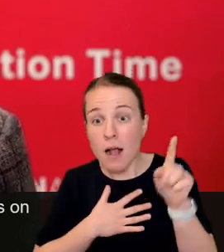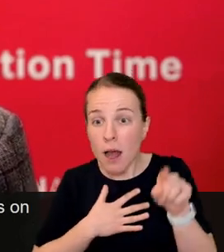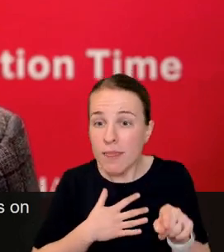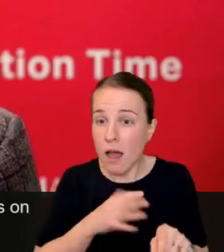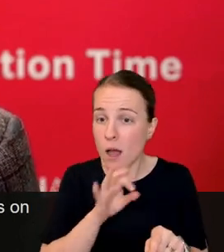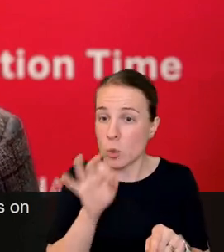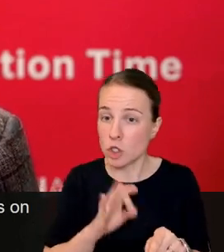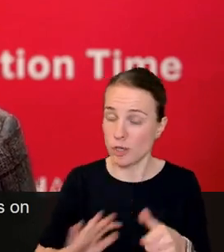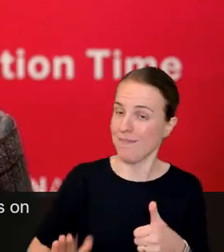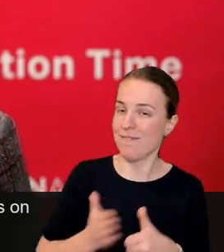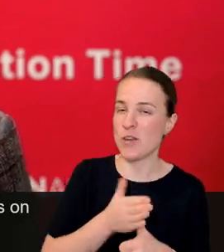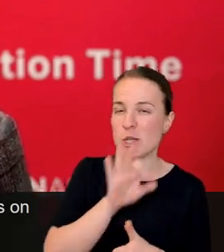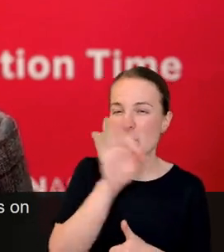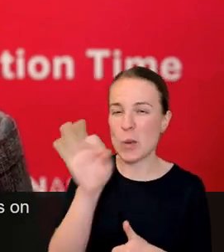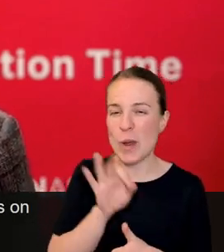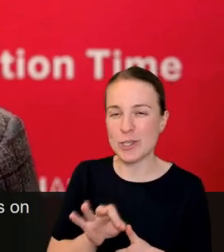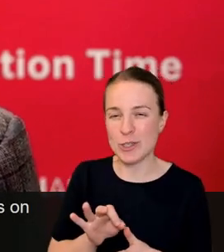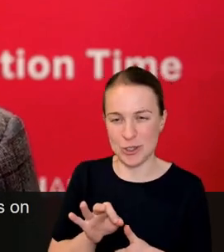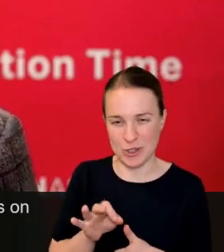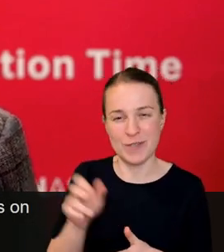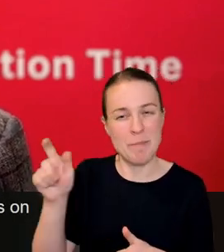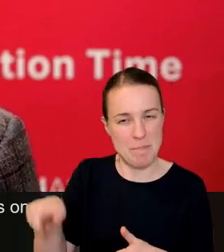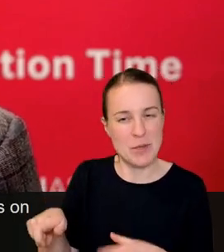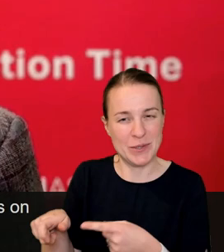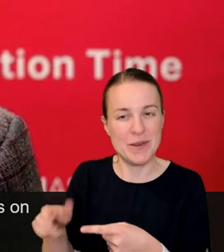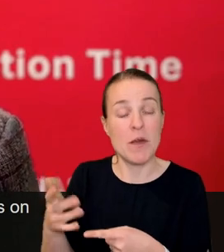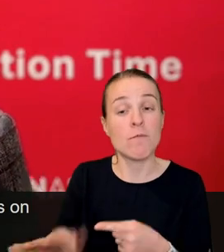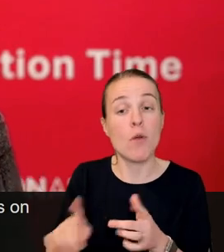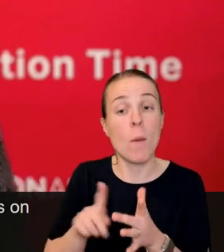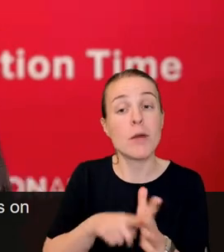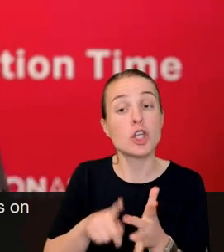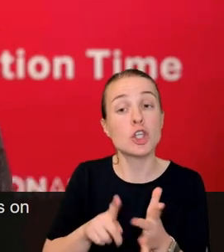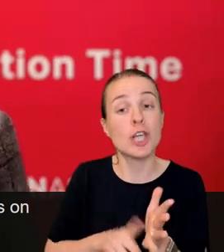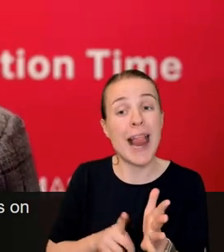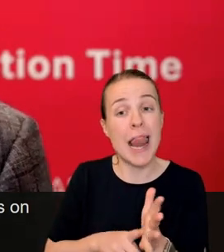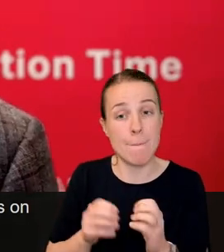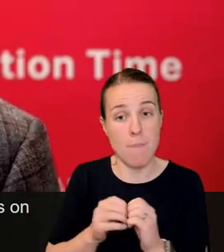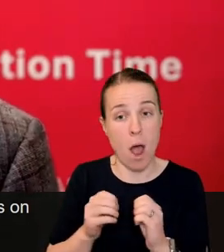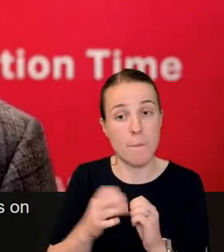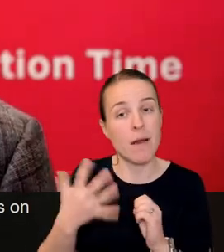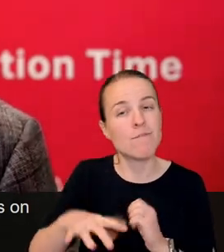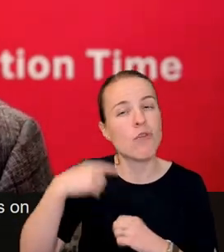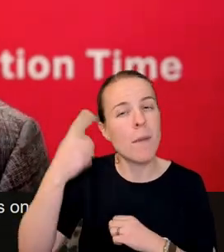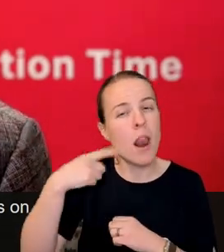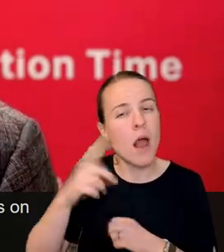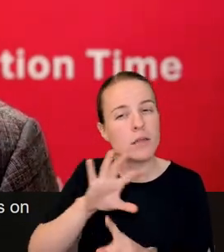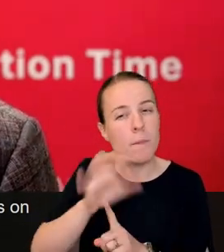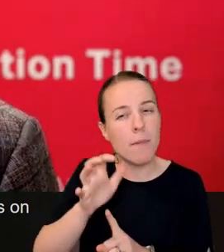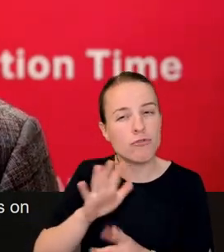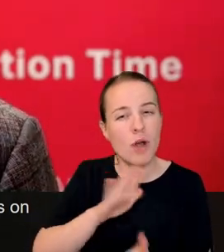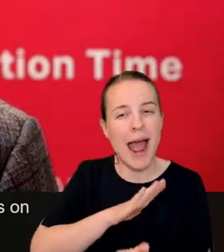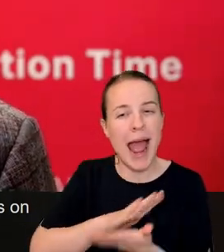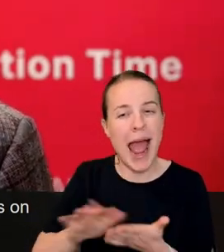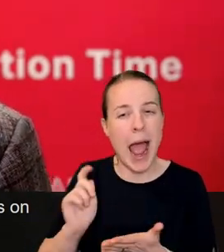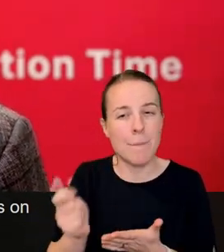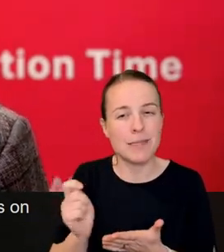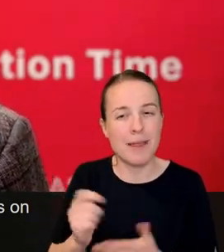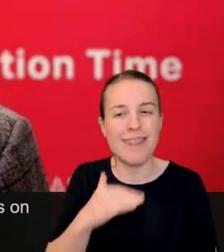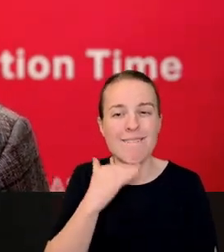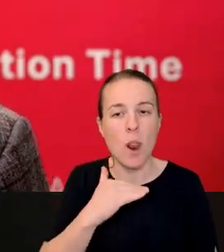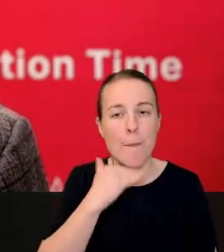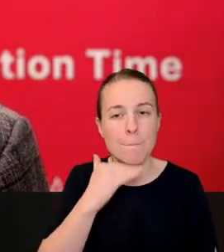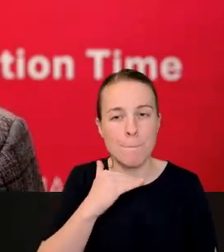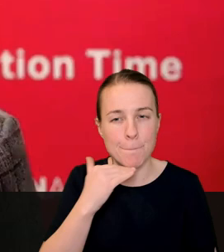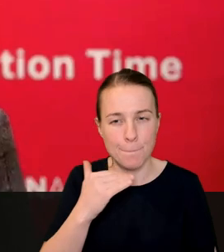questioner from a question, and it's from Jill Barber from the London Borough of Hammersmith and Fulham, who will ask our first